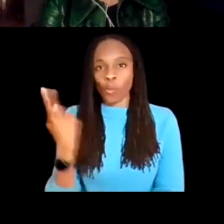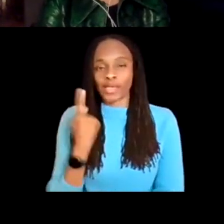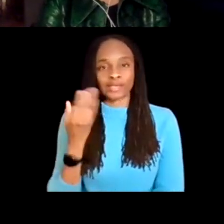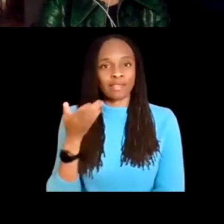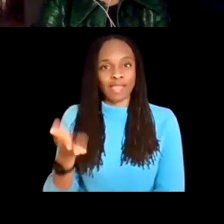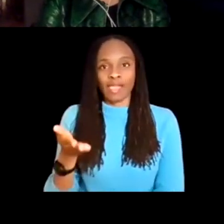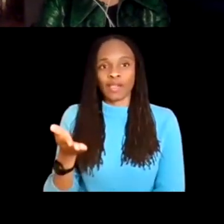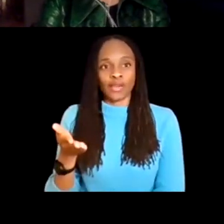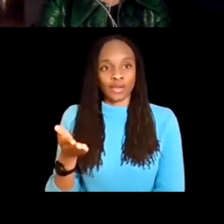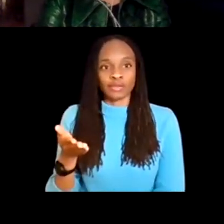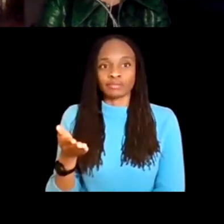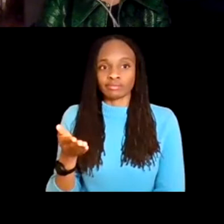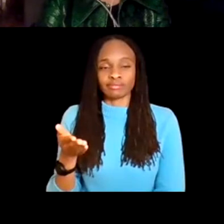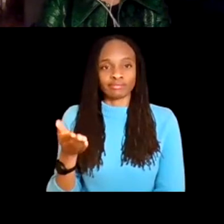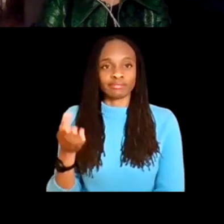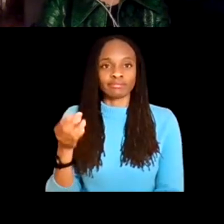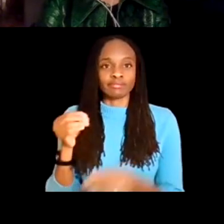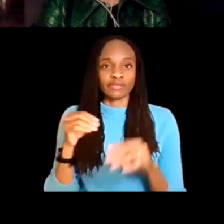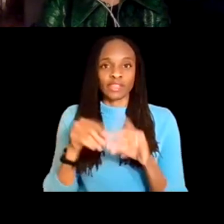box.